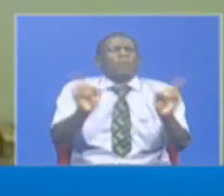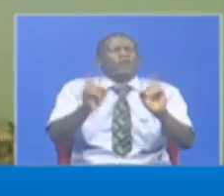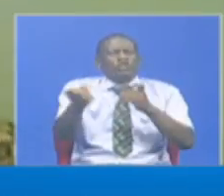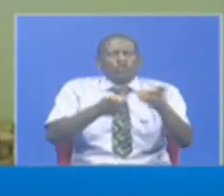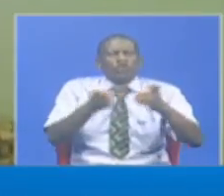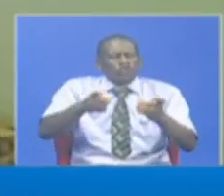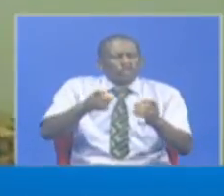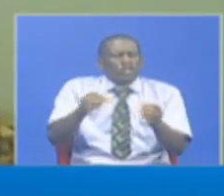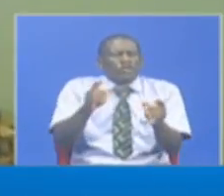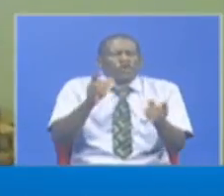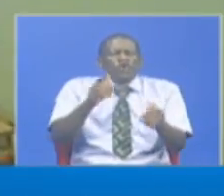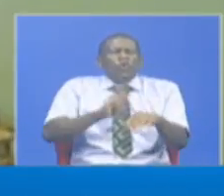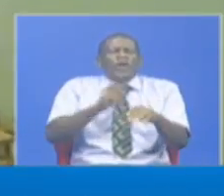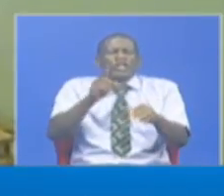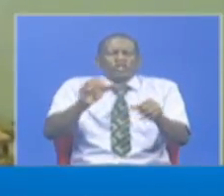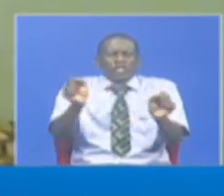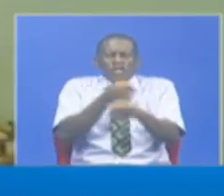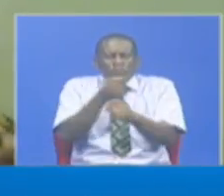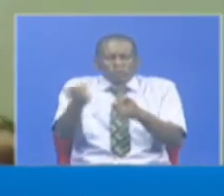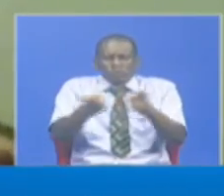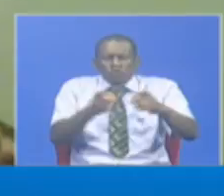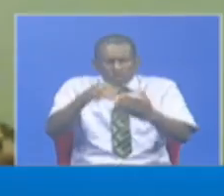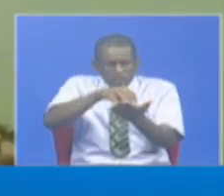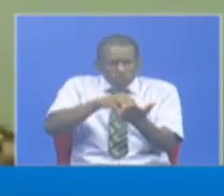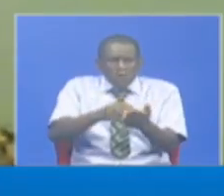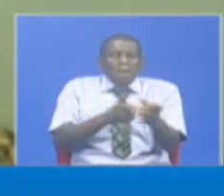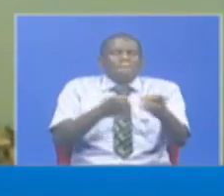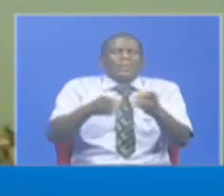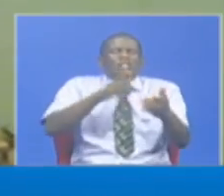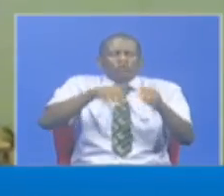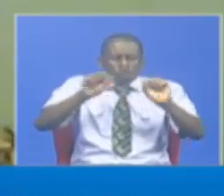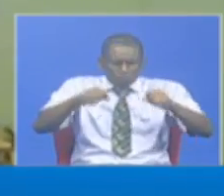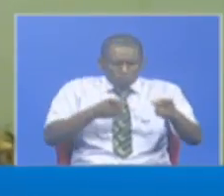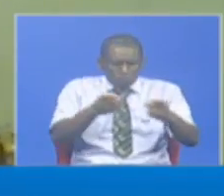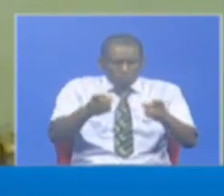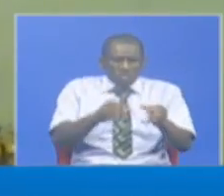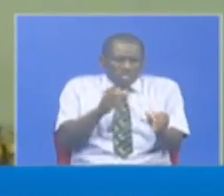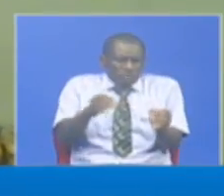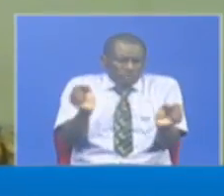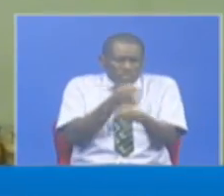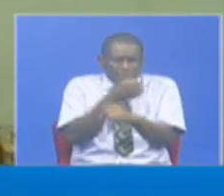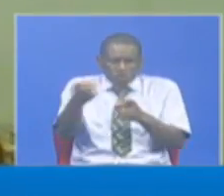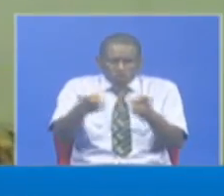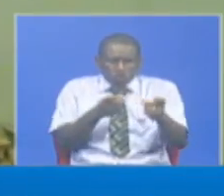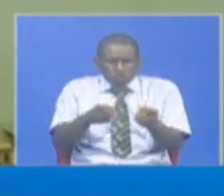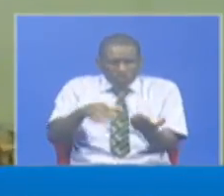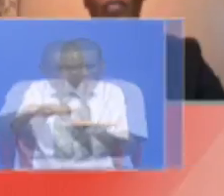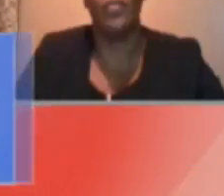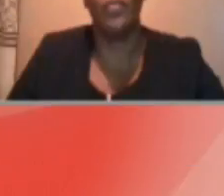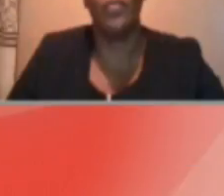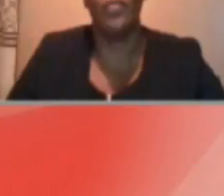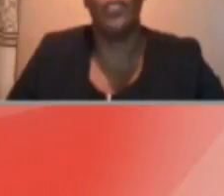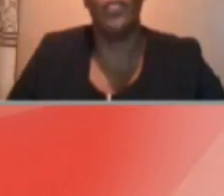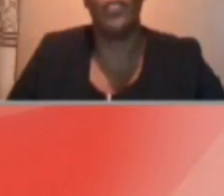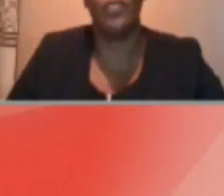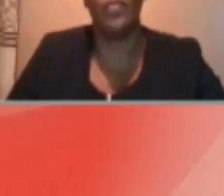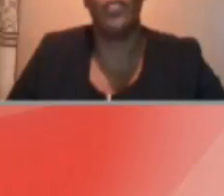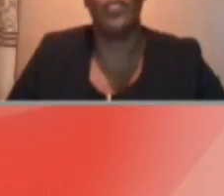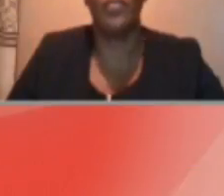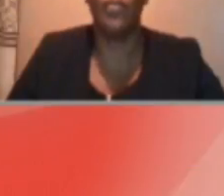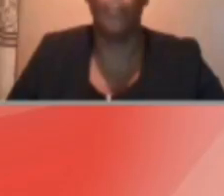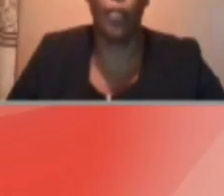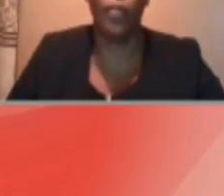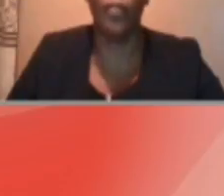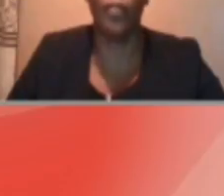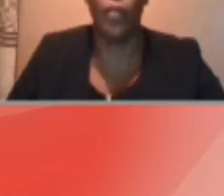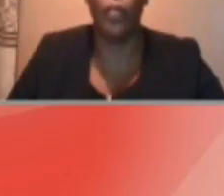situation, manage what you can control. If you can't control your immediate environment, if you can't control your immediate children, do that. If you cannot call